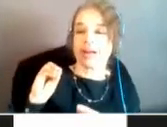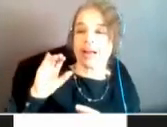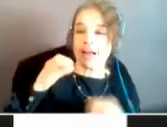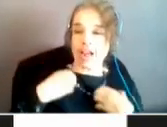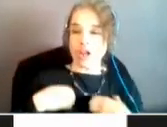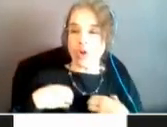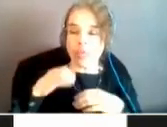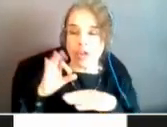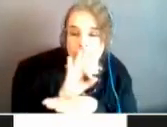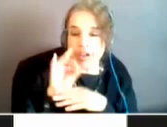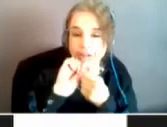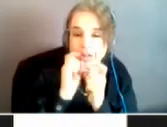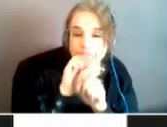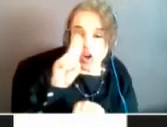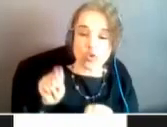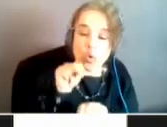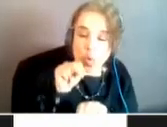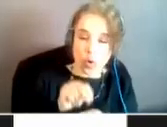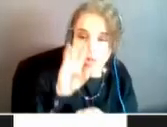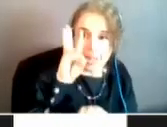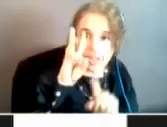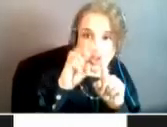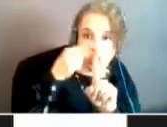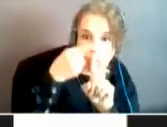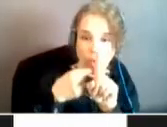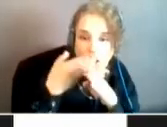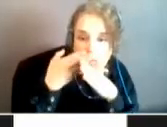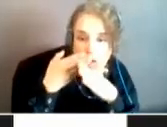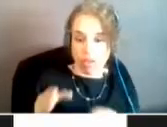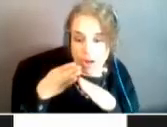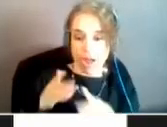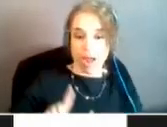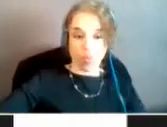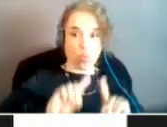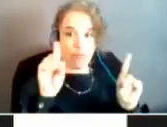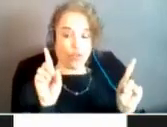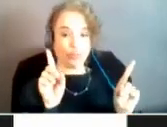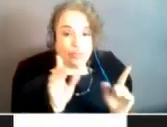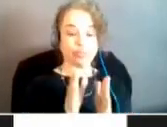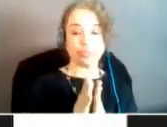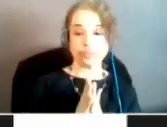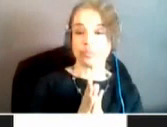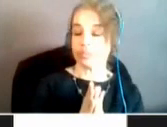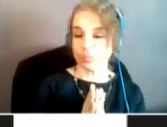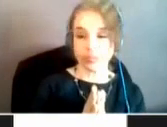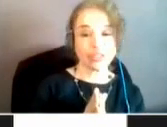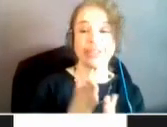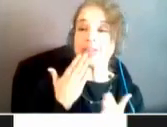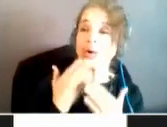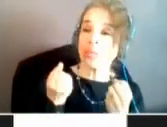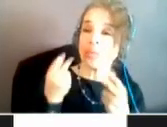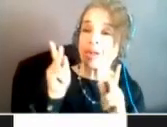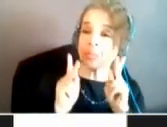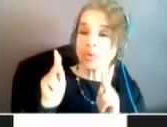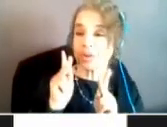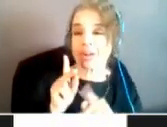functioning. Most of these changes normalized by 6 months post-loss. However, and that's good, but many people